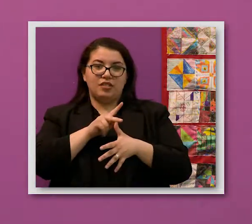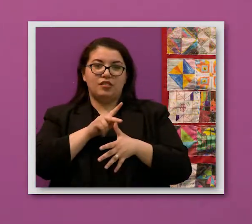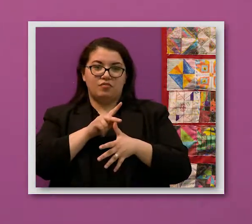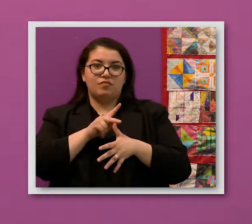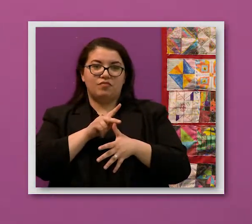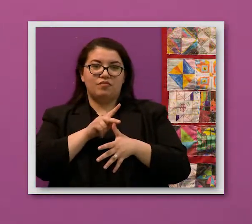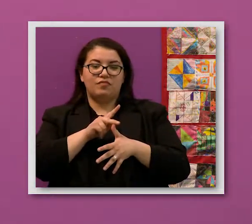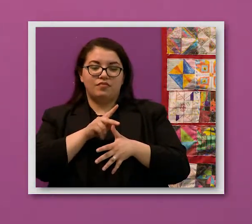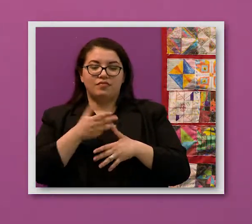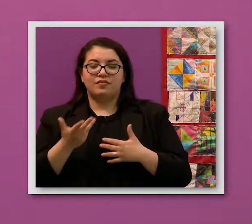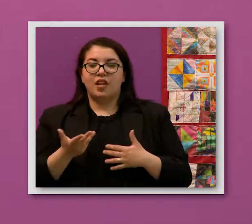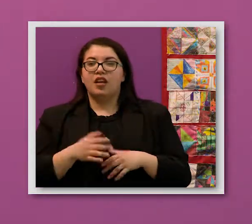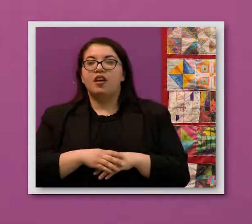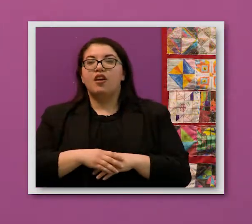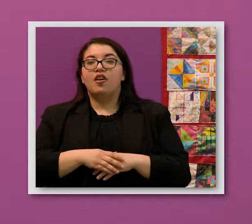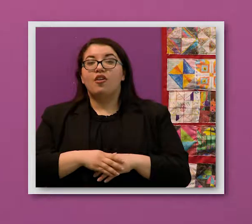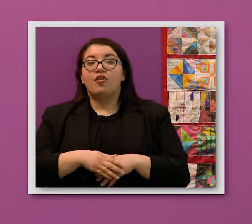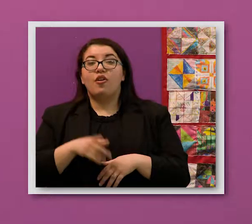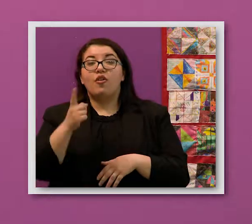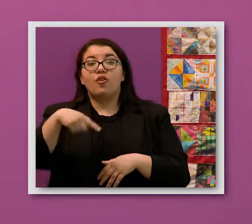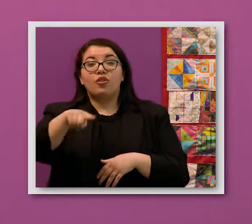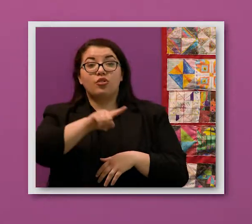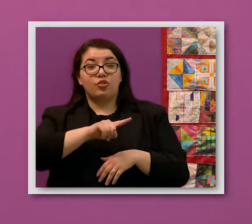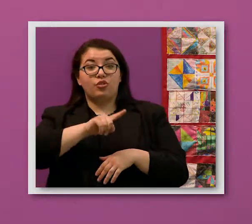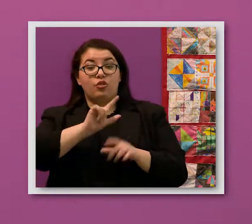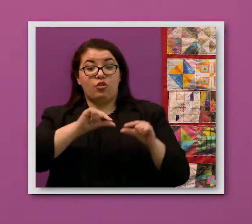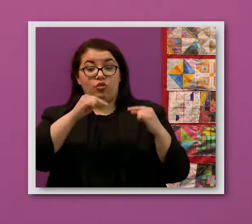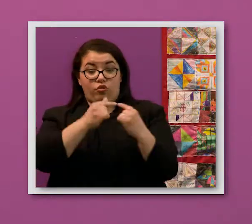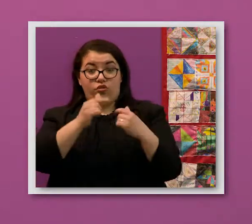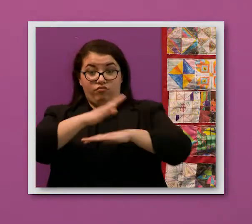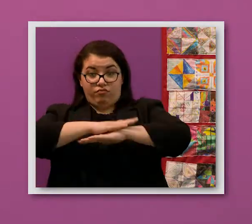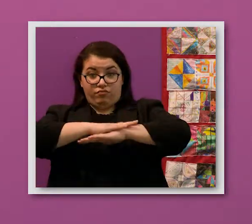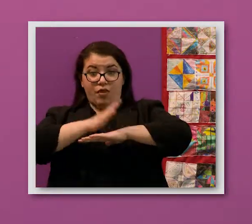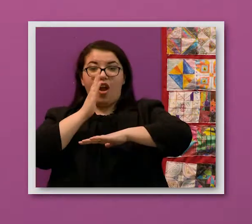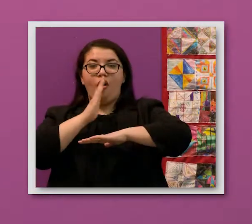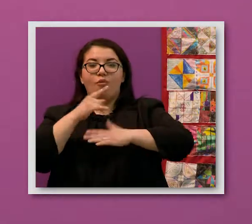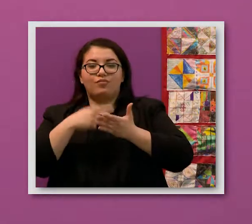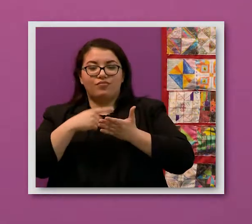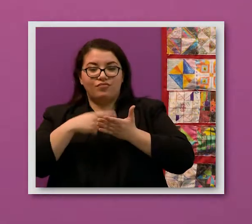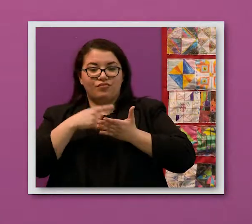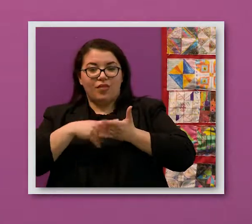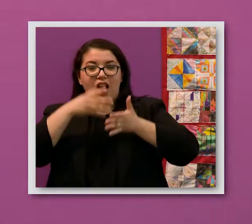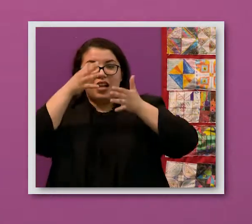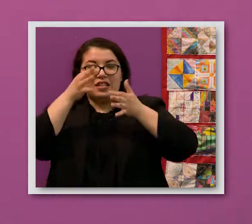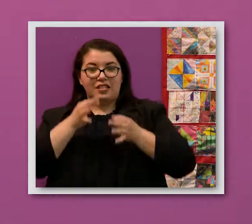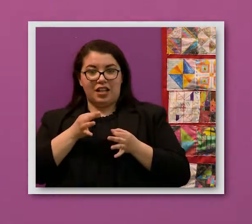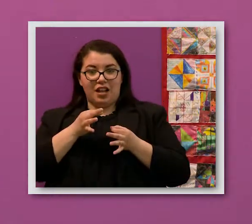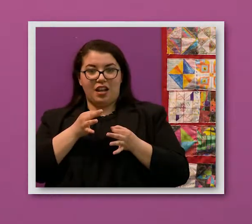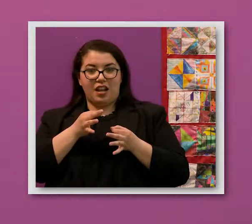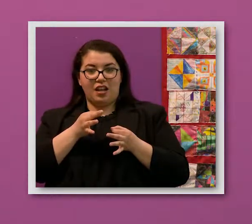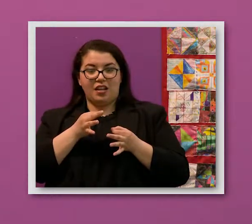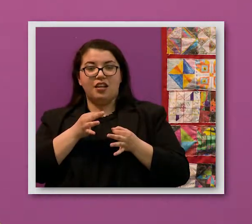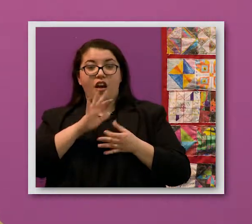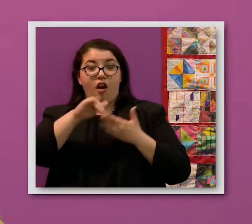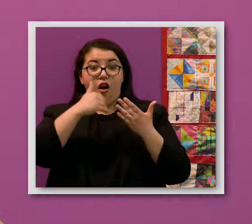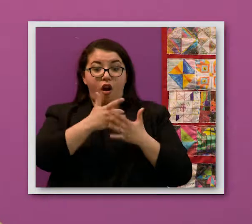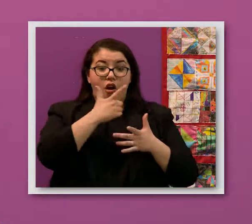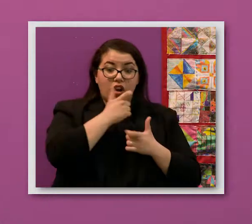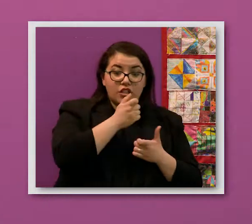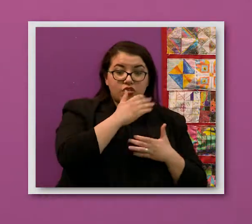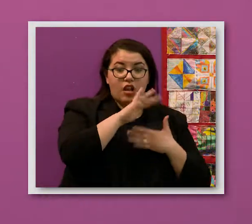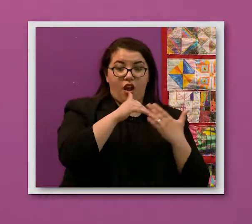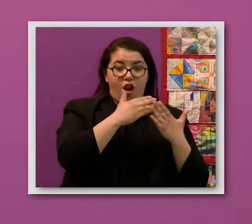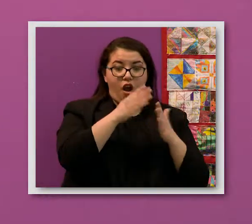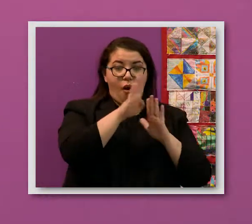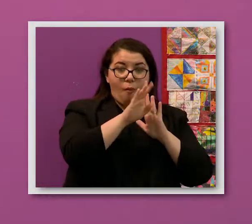on. And then you are, as a group, going to decide how your table, giving all your different interests and backgrounds